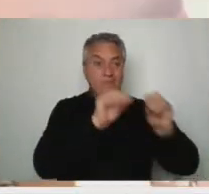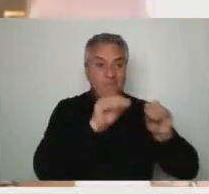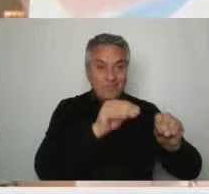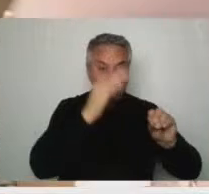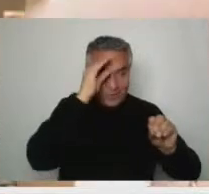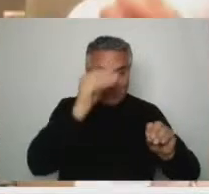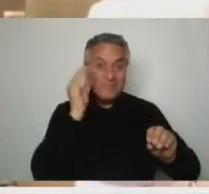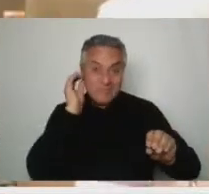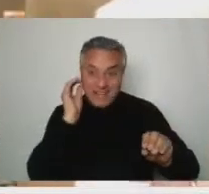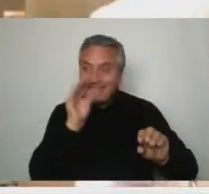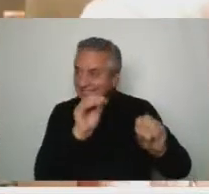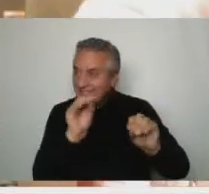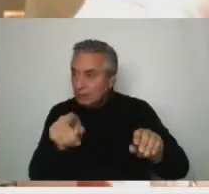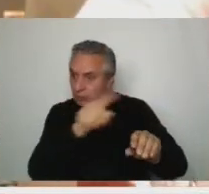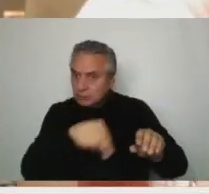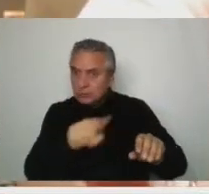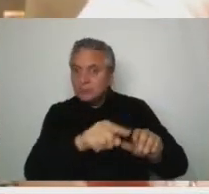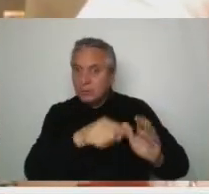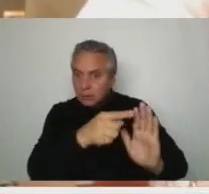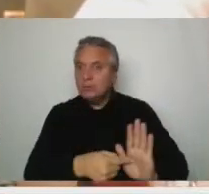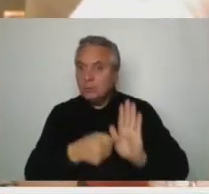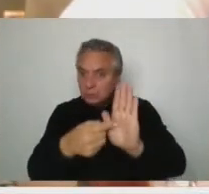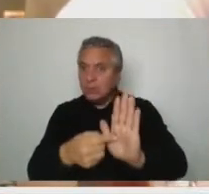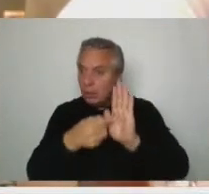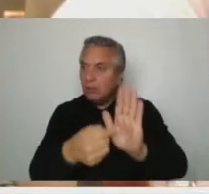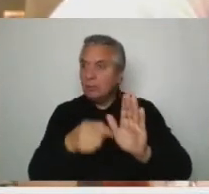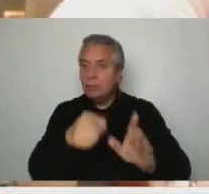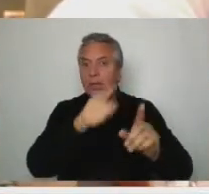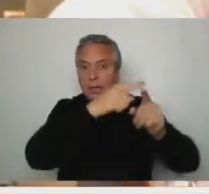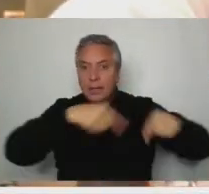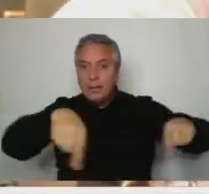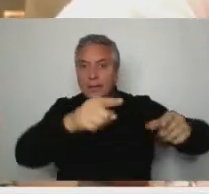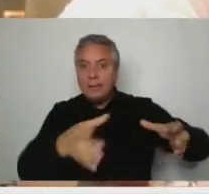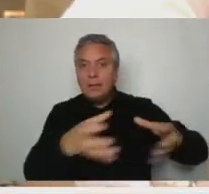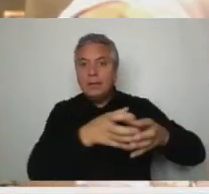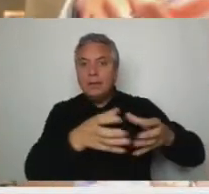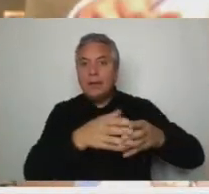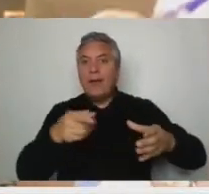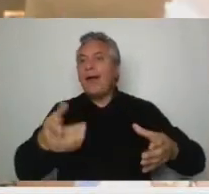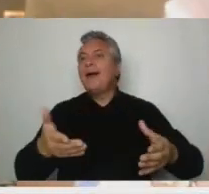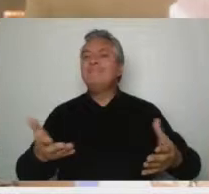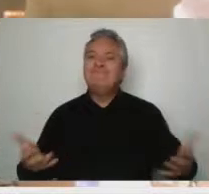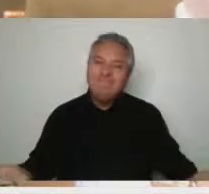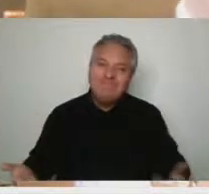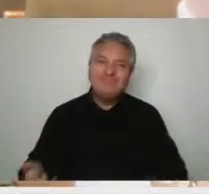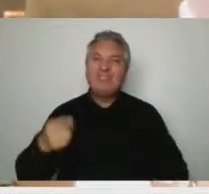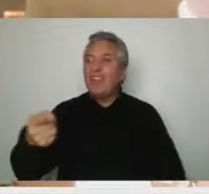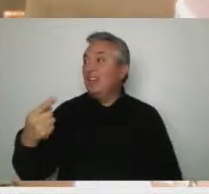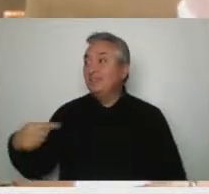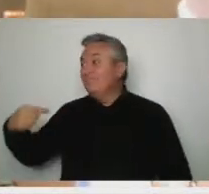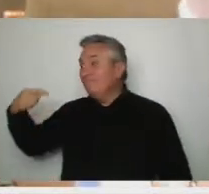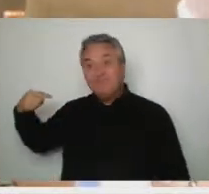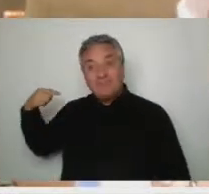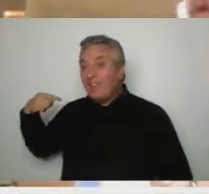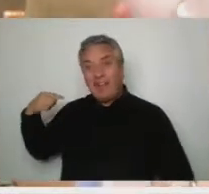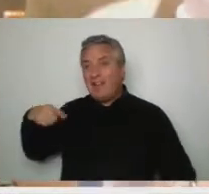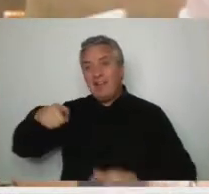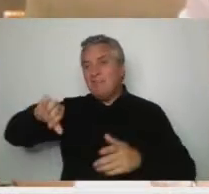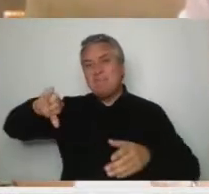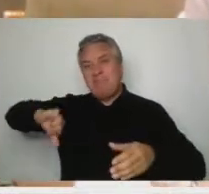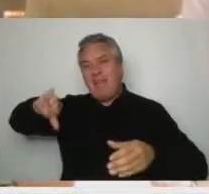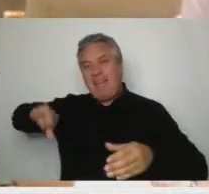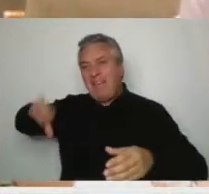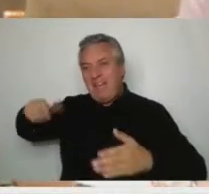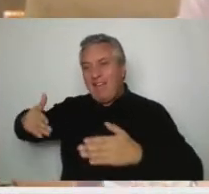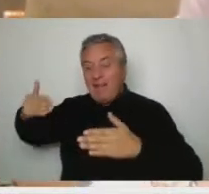are in charge of providing those second or third opportunities is that the previous process was so disastrous that you